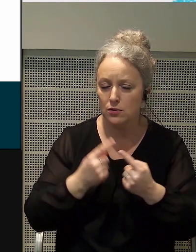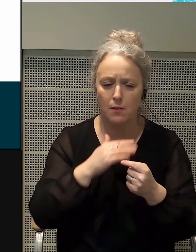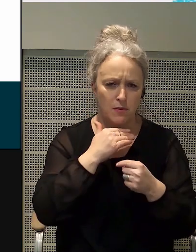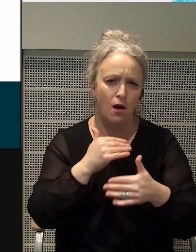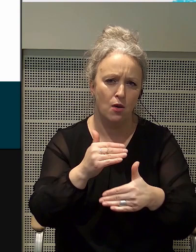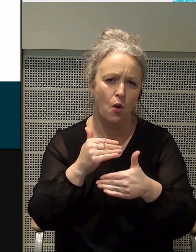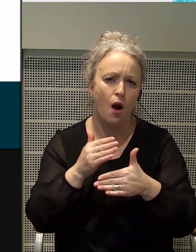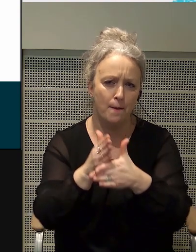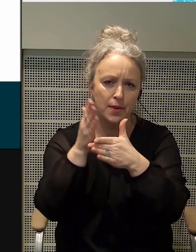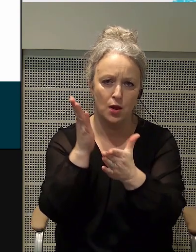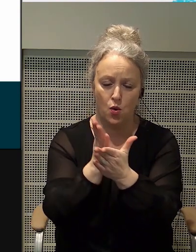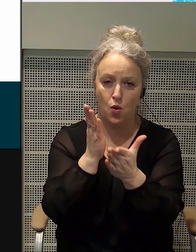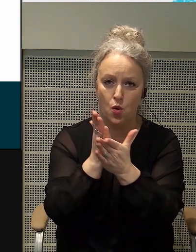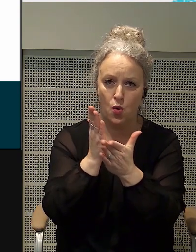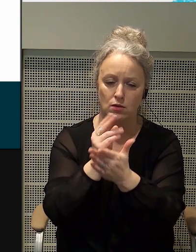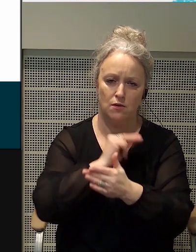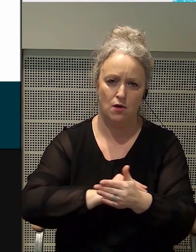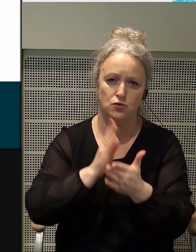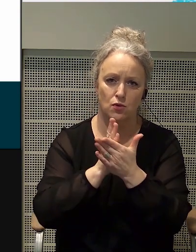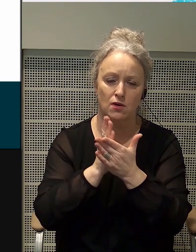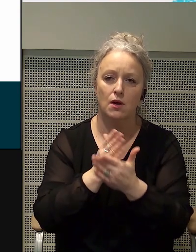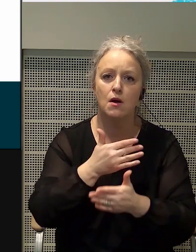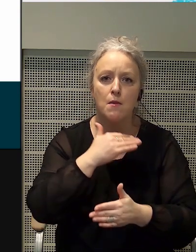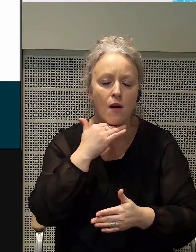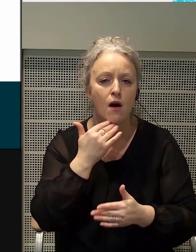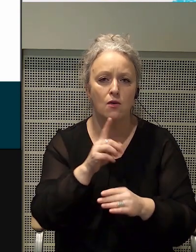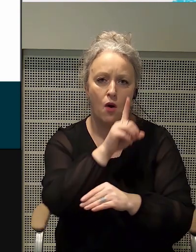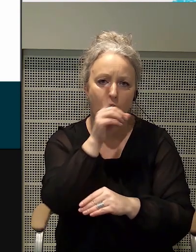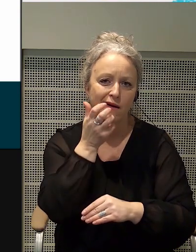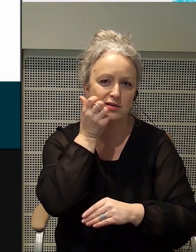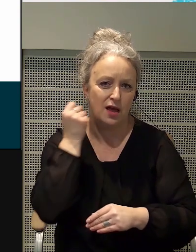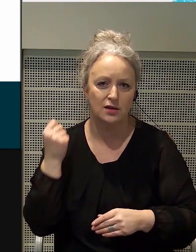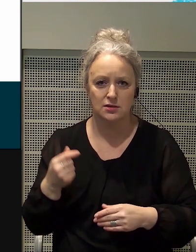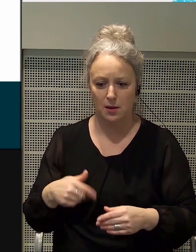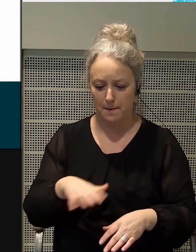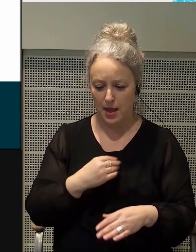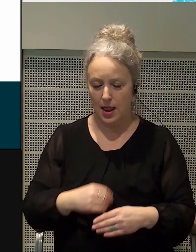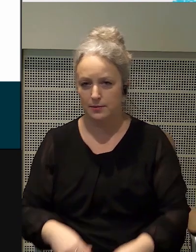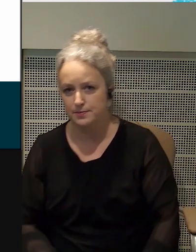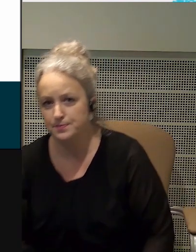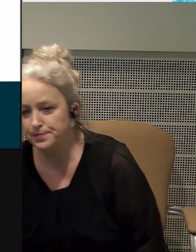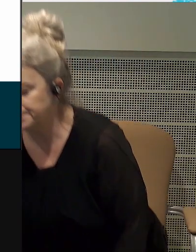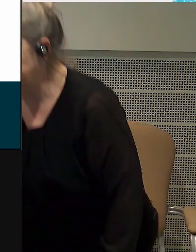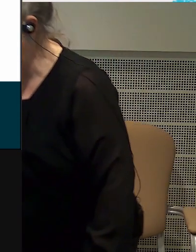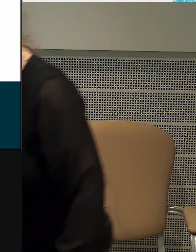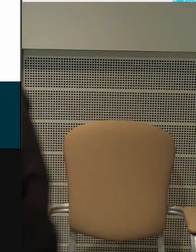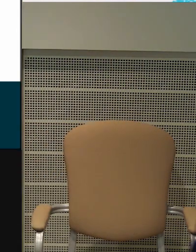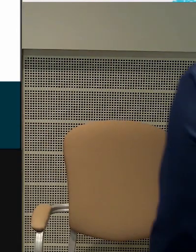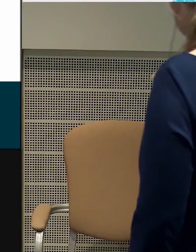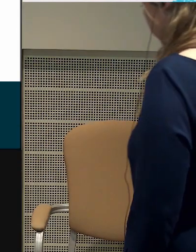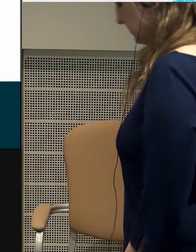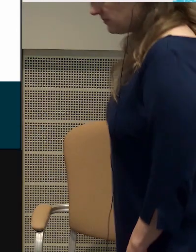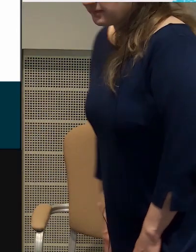busy, so full, I don't have time for that. It just takes a lot of time, I don't think I want to do that. But research demonstrated it truly